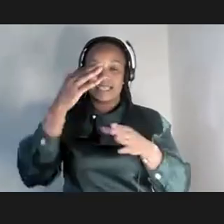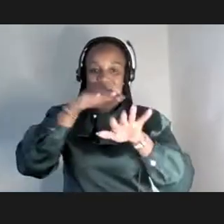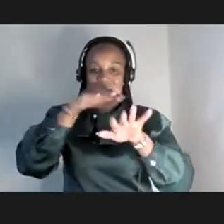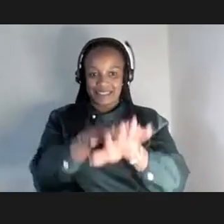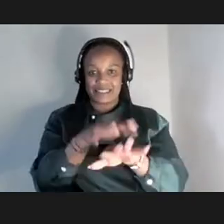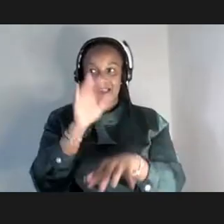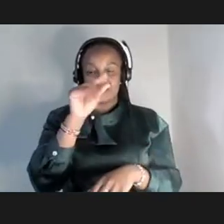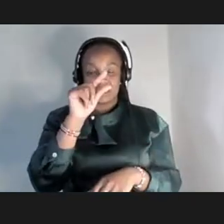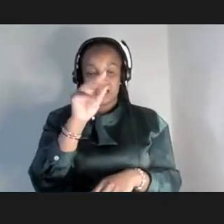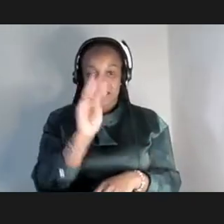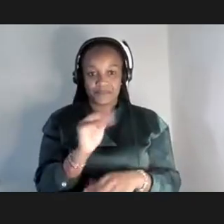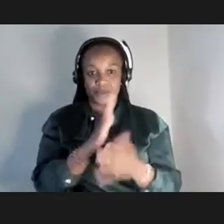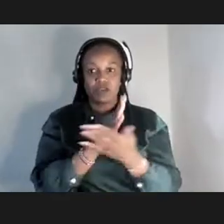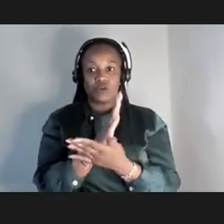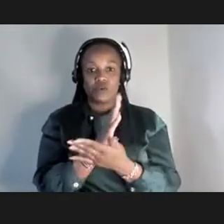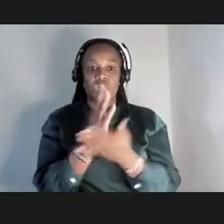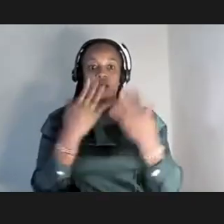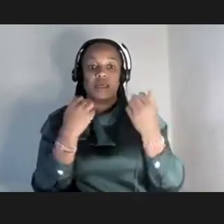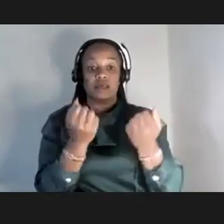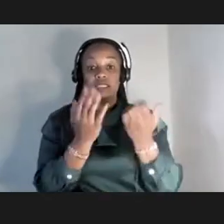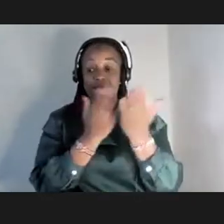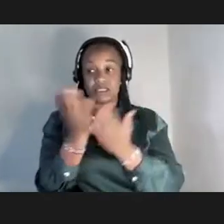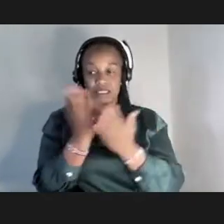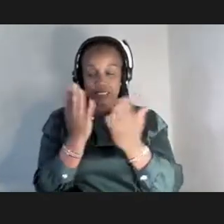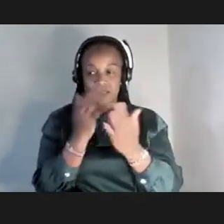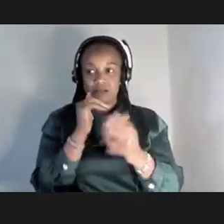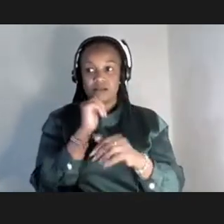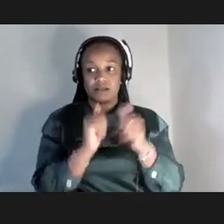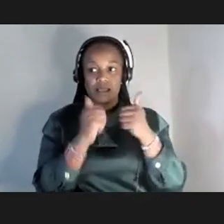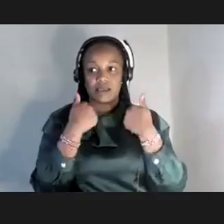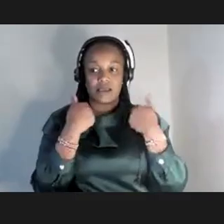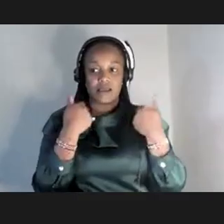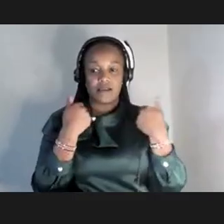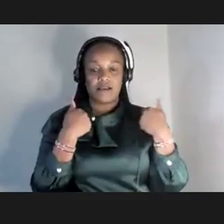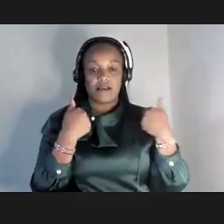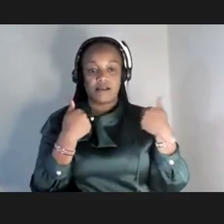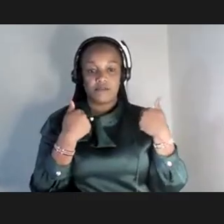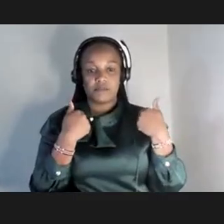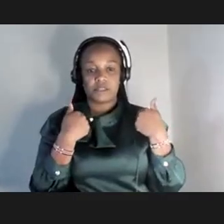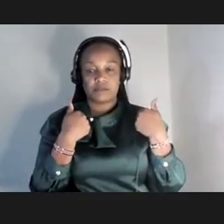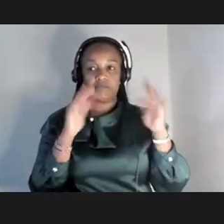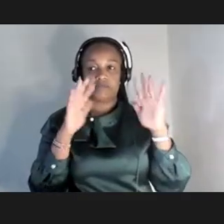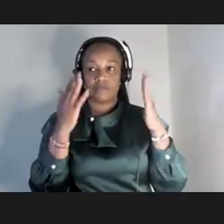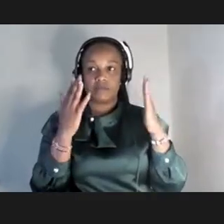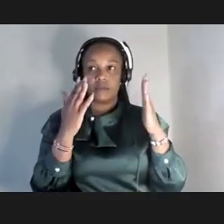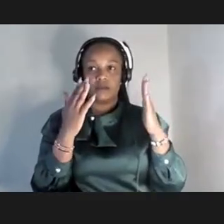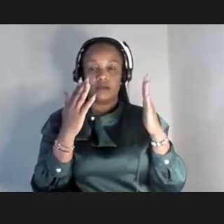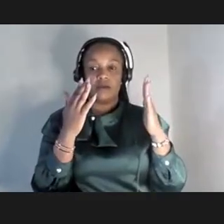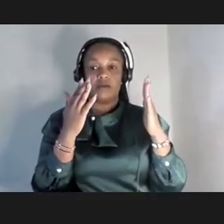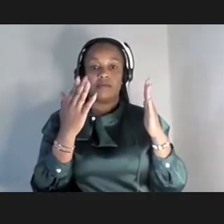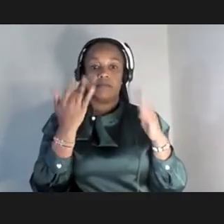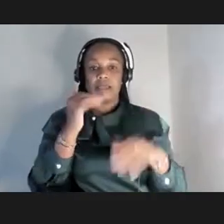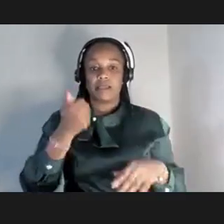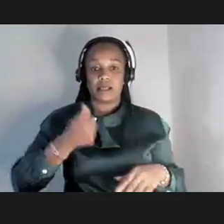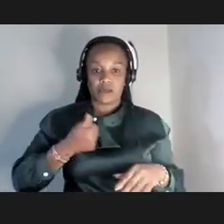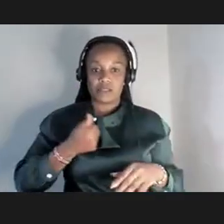throughout our health services. So I was really struck by the comments on kind of women and girls coming for immunization treatments and